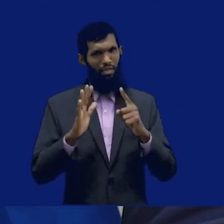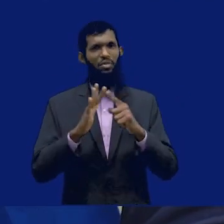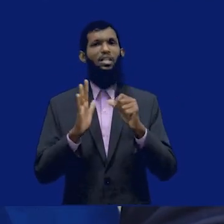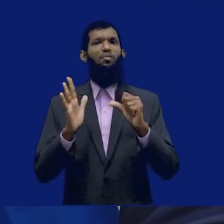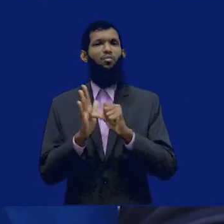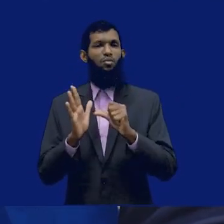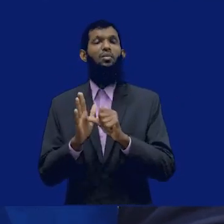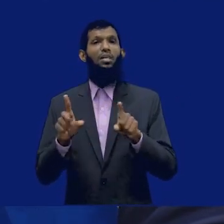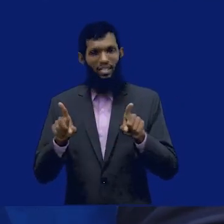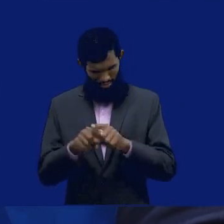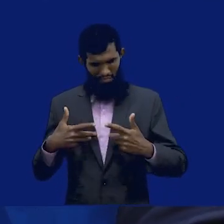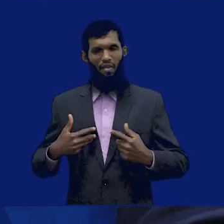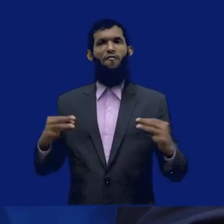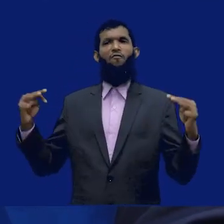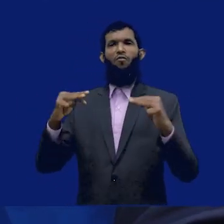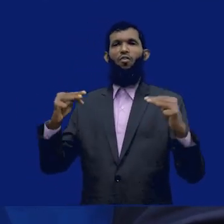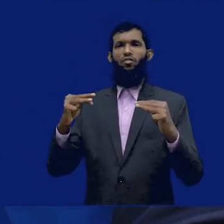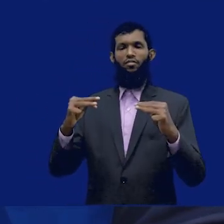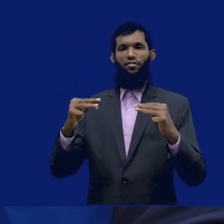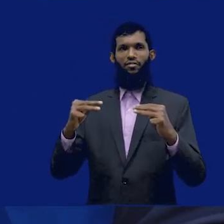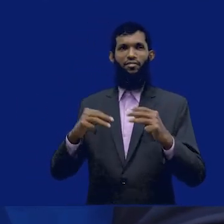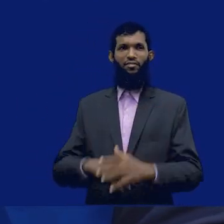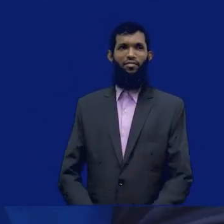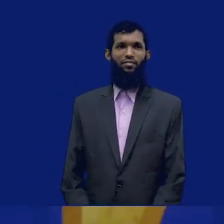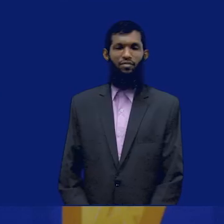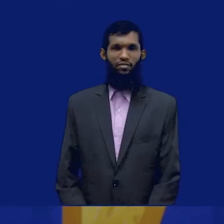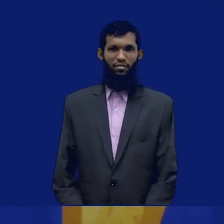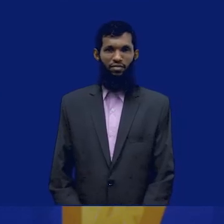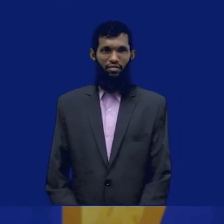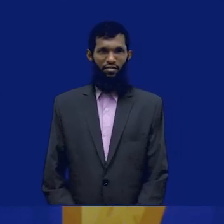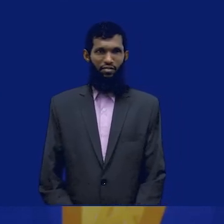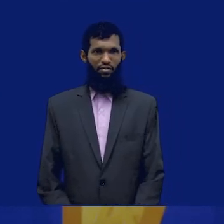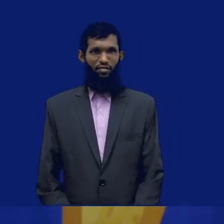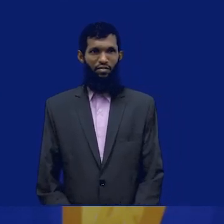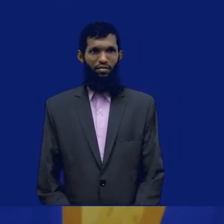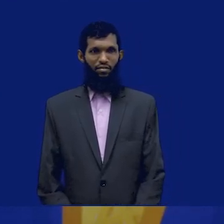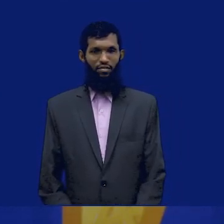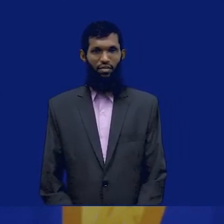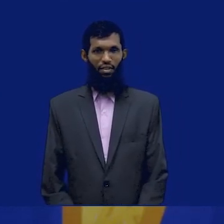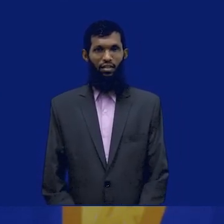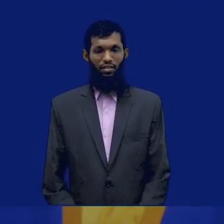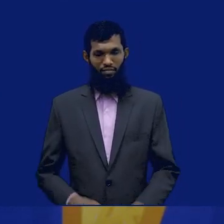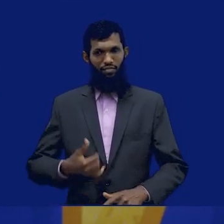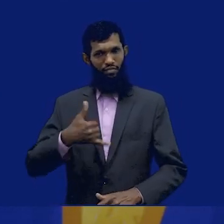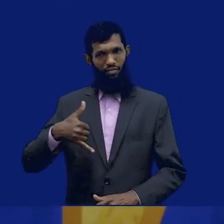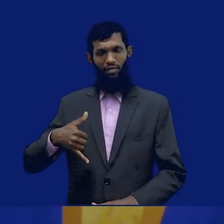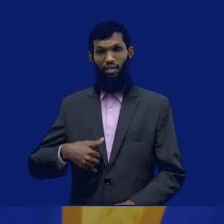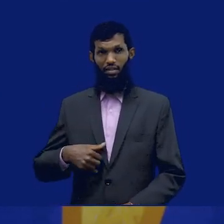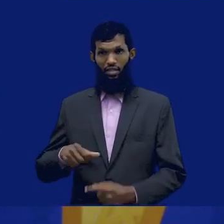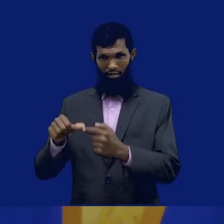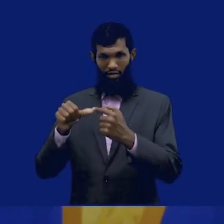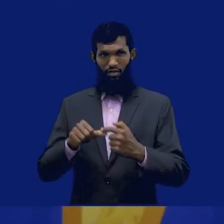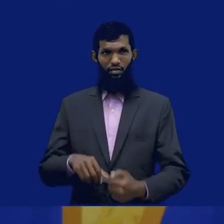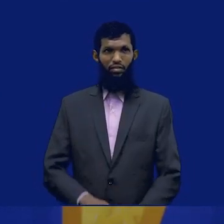charity in the form of zakat. I will fight them. Wallahi law mana'uni